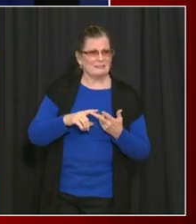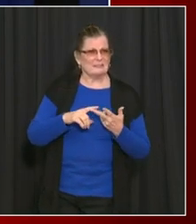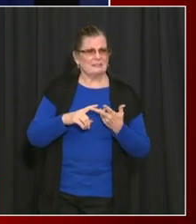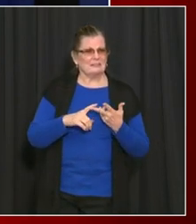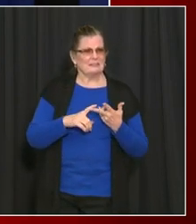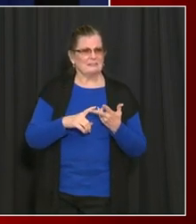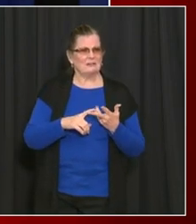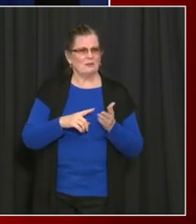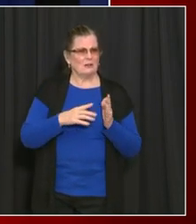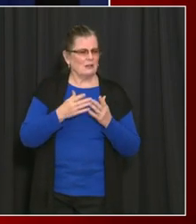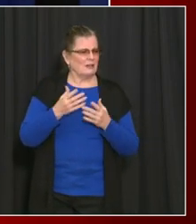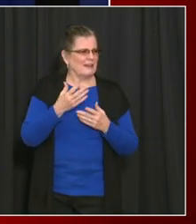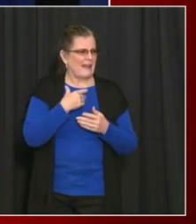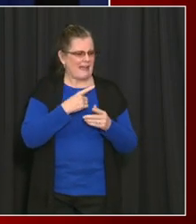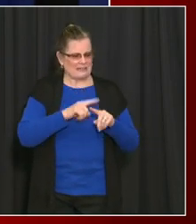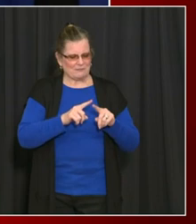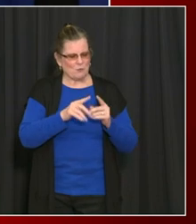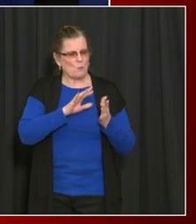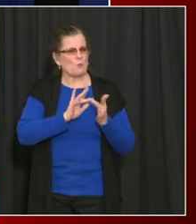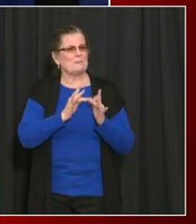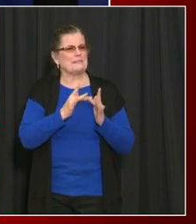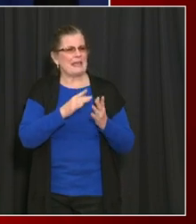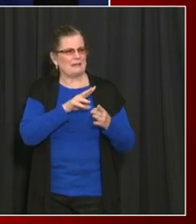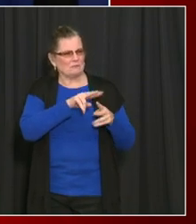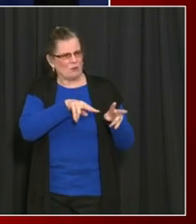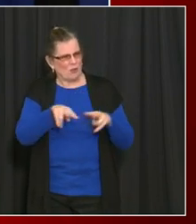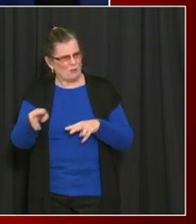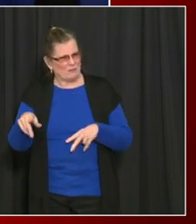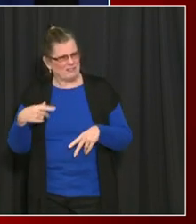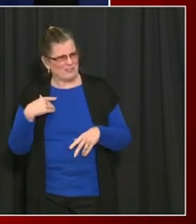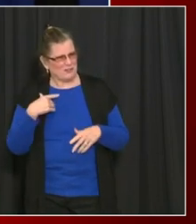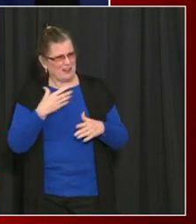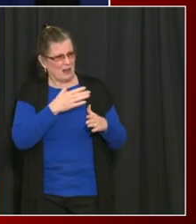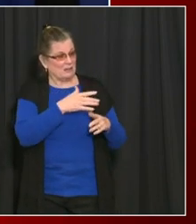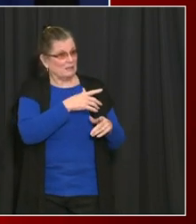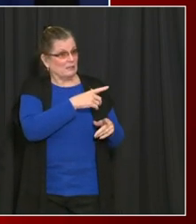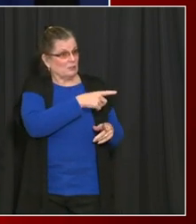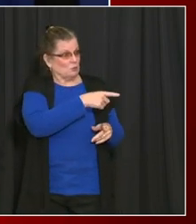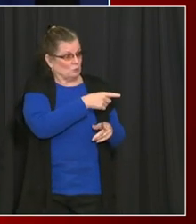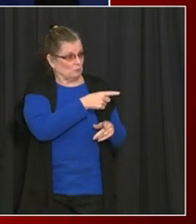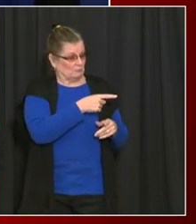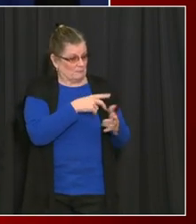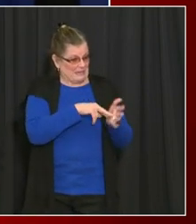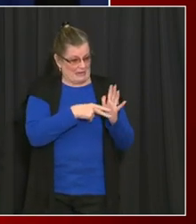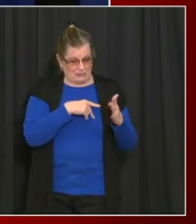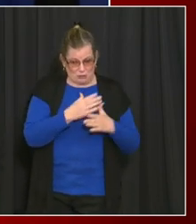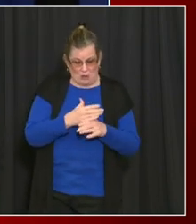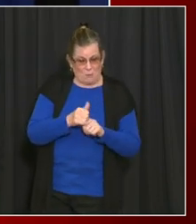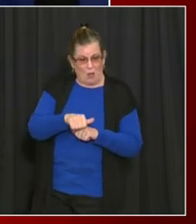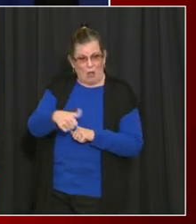when you say, do I share it with other agencies, et cetera? So I don't